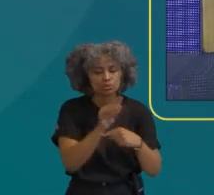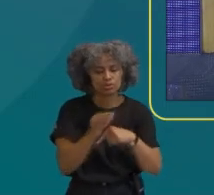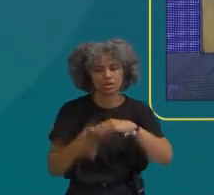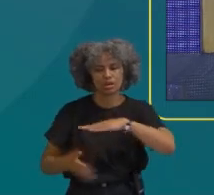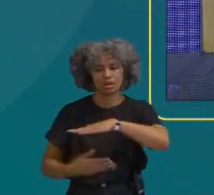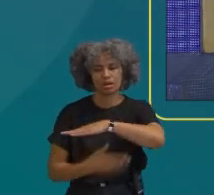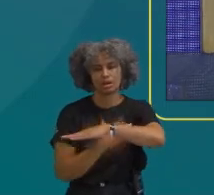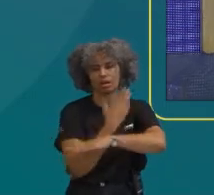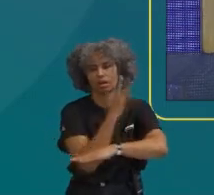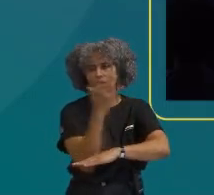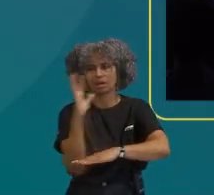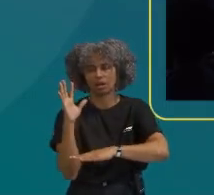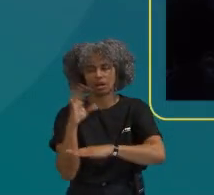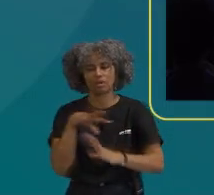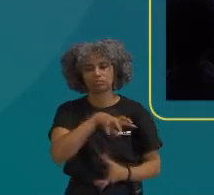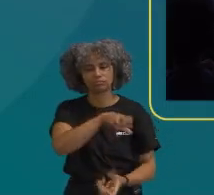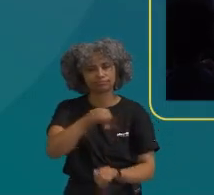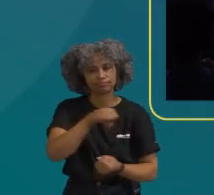loss?